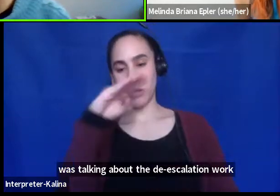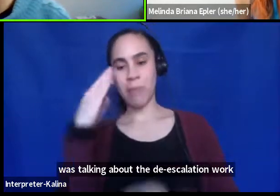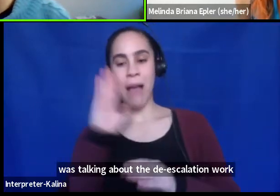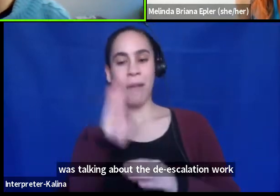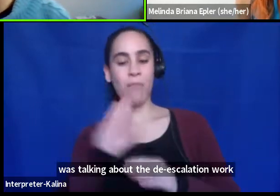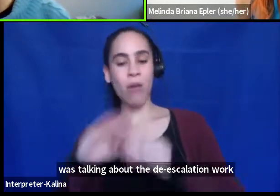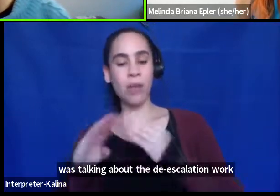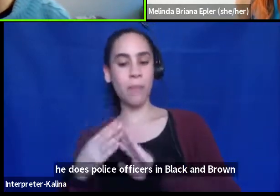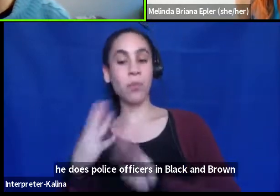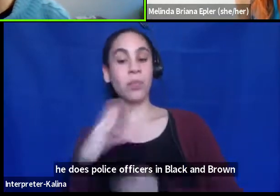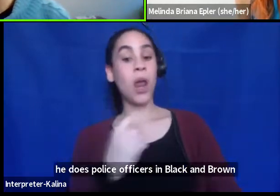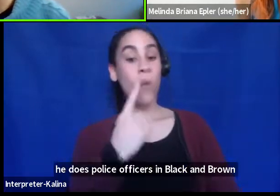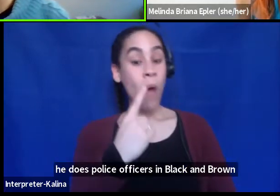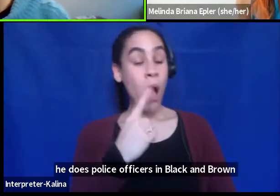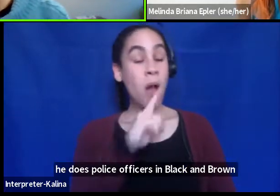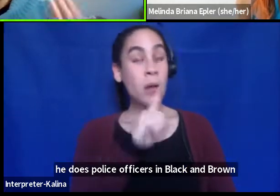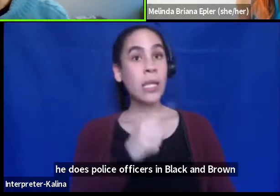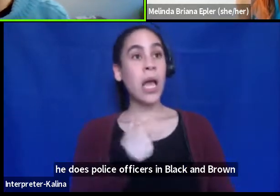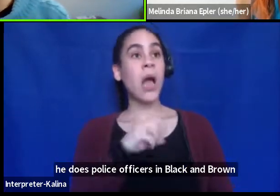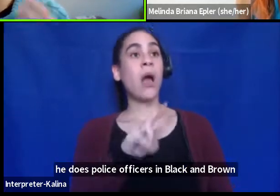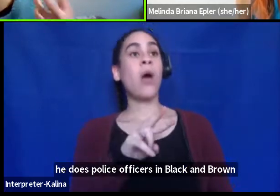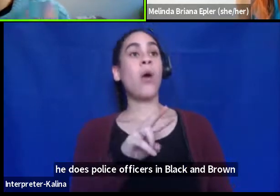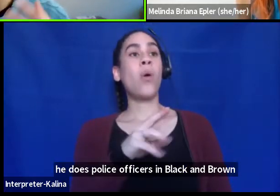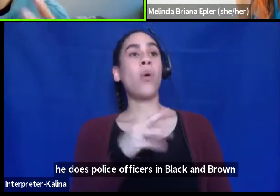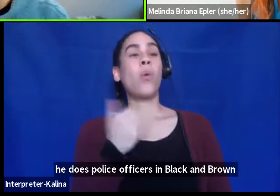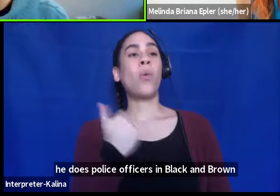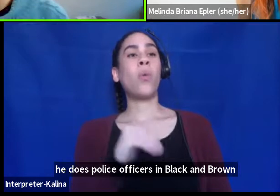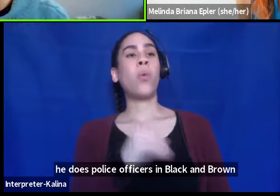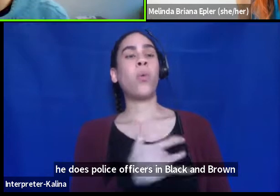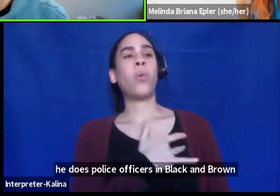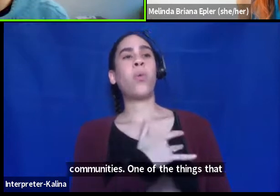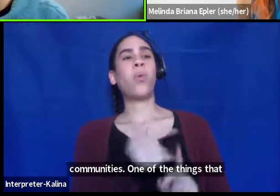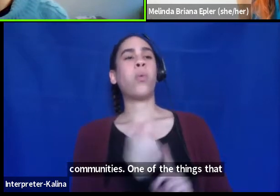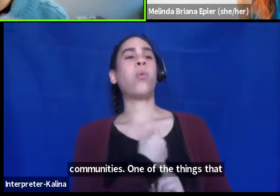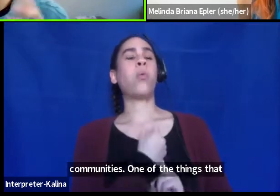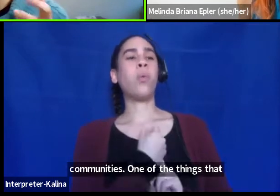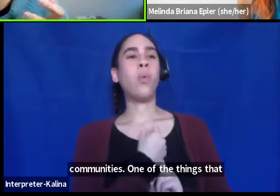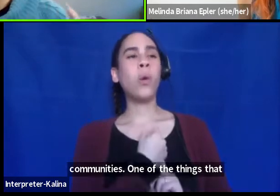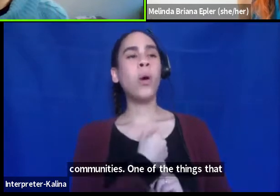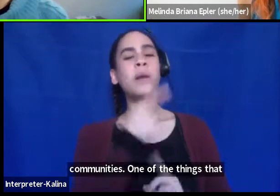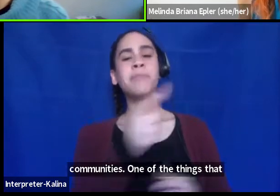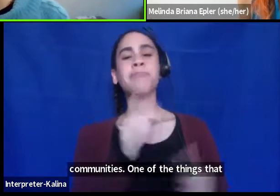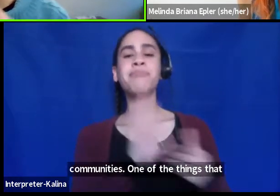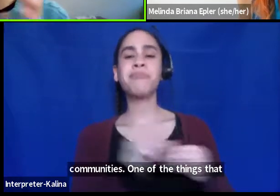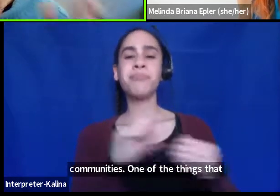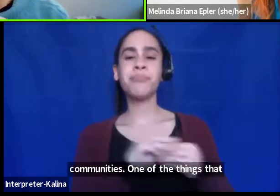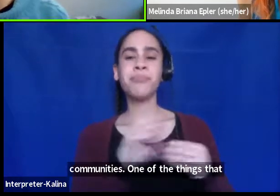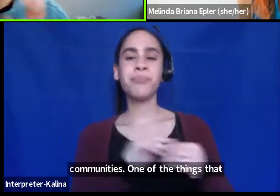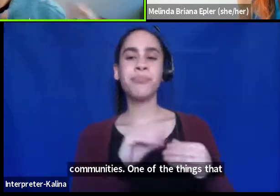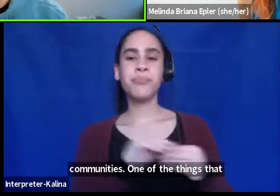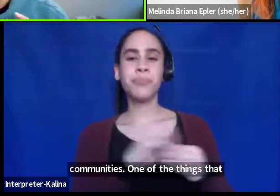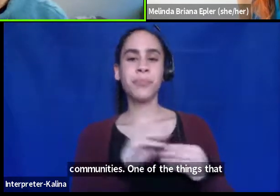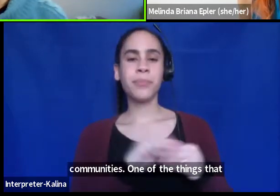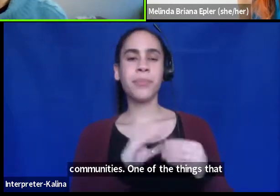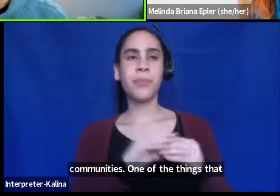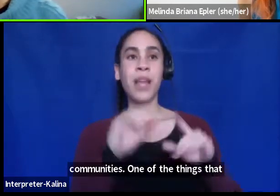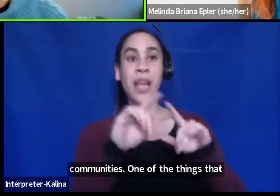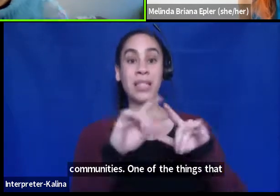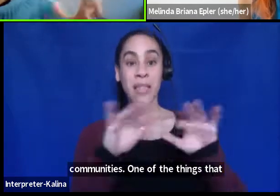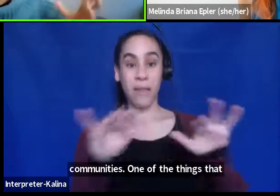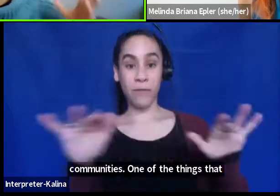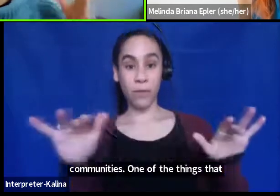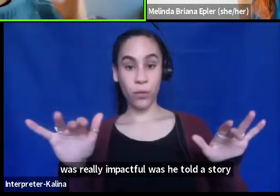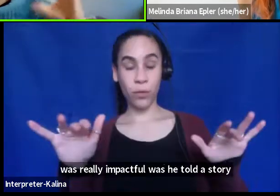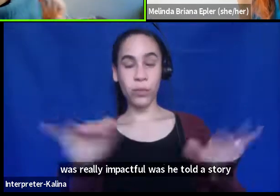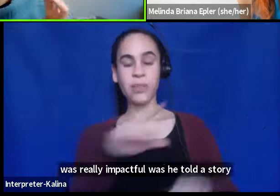of the things that was really impactful was he told a story about doing this diversity, equity, and inclusion